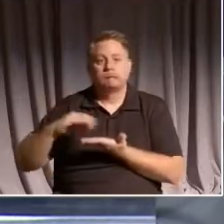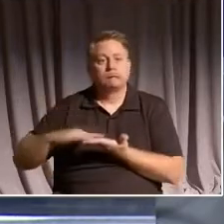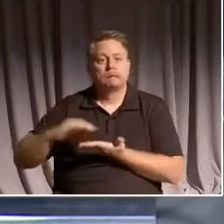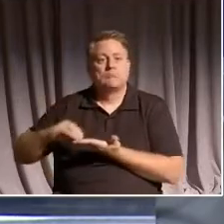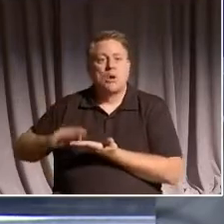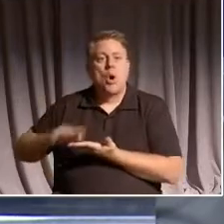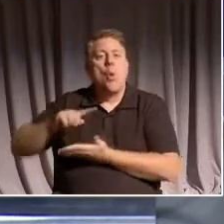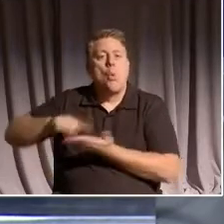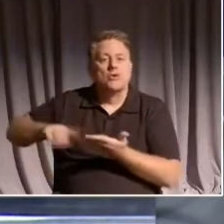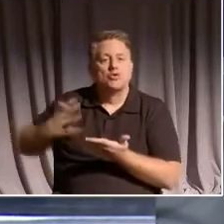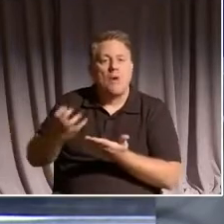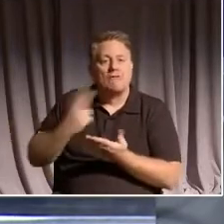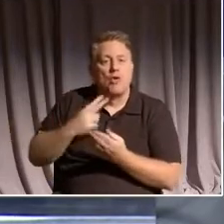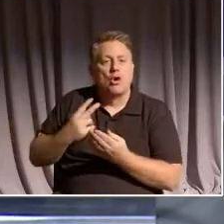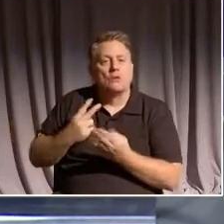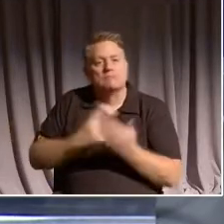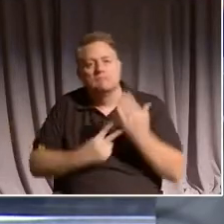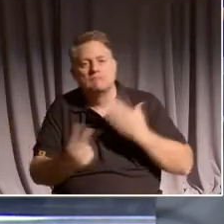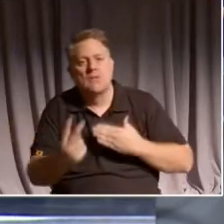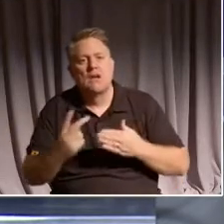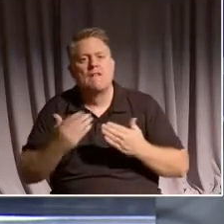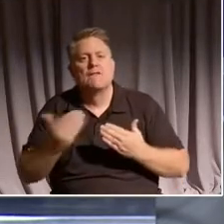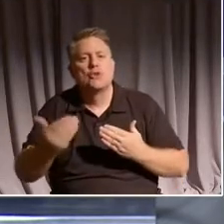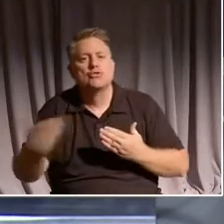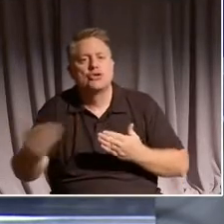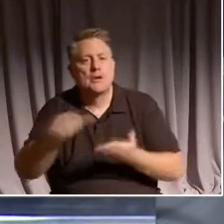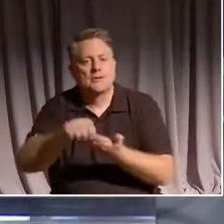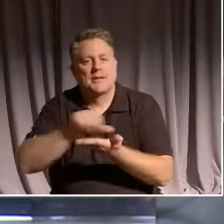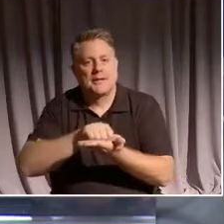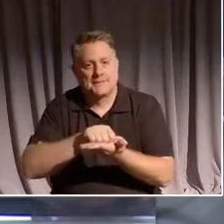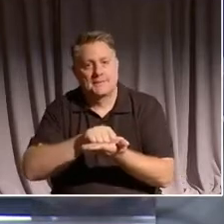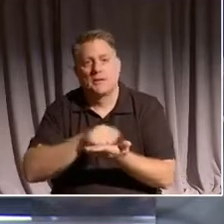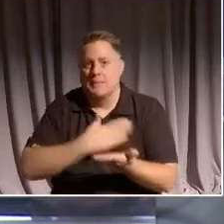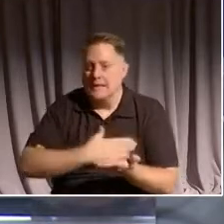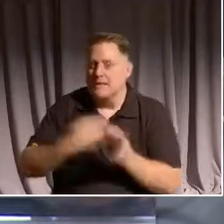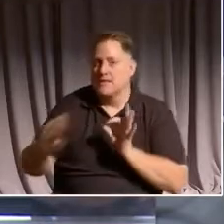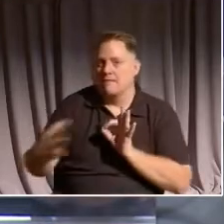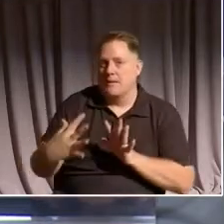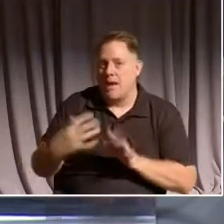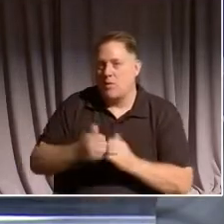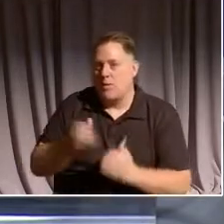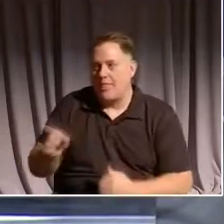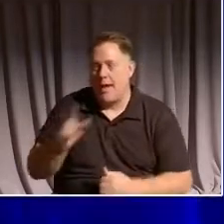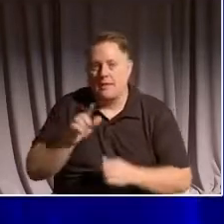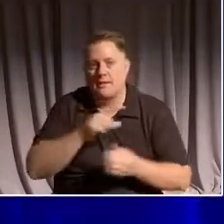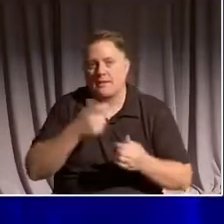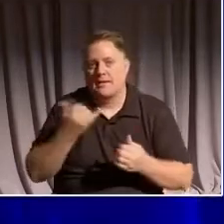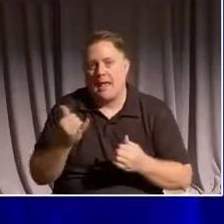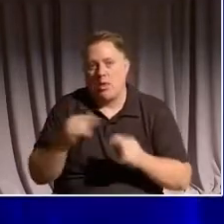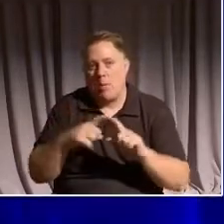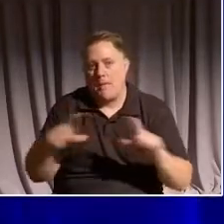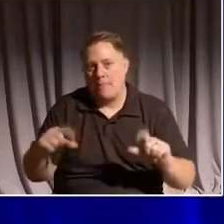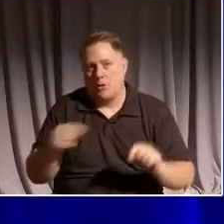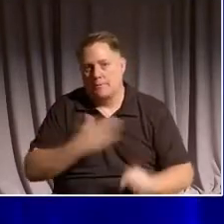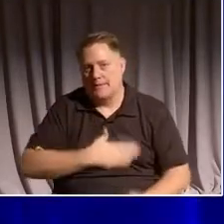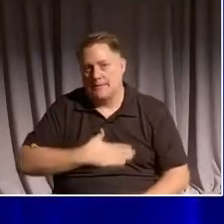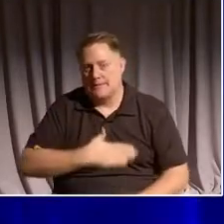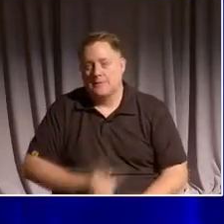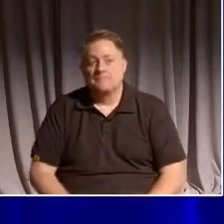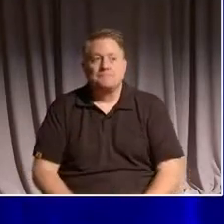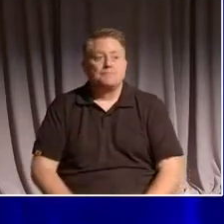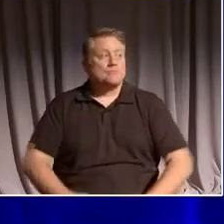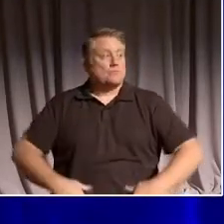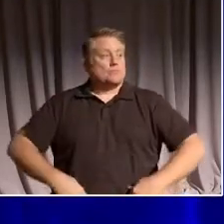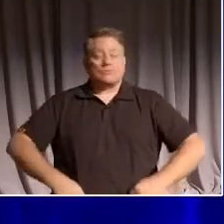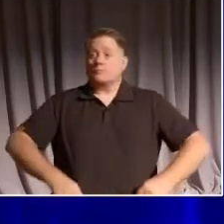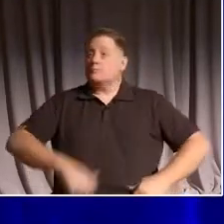your table. So please be sure to fill that out and give us any feedback that way as well. Thank you very much for that comment.